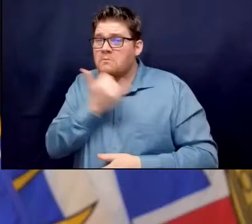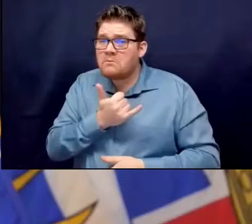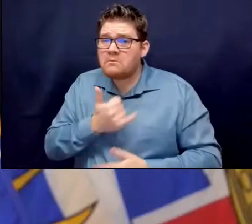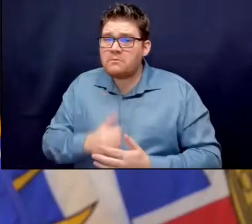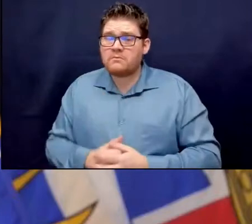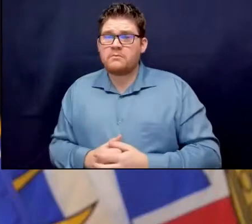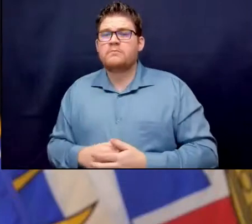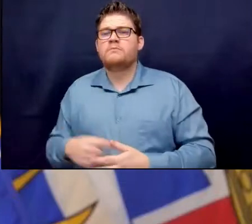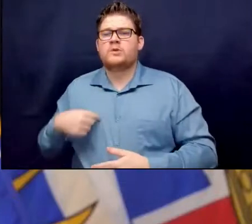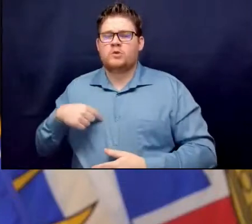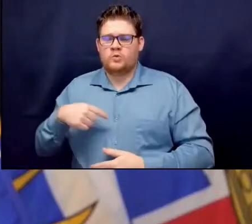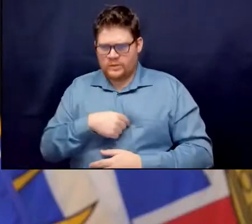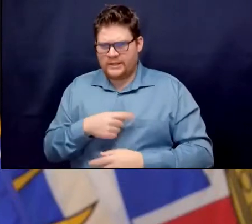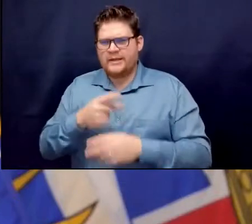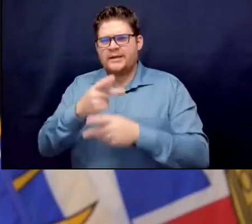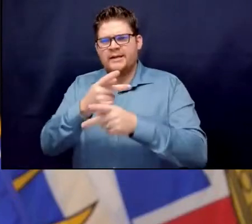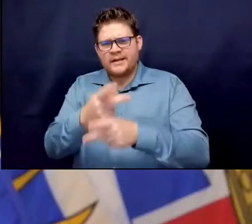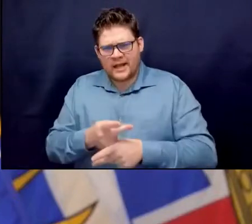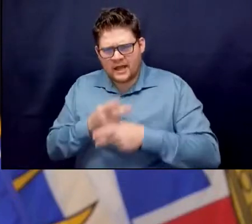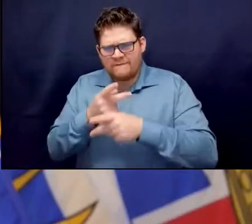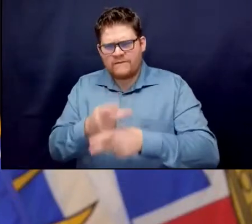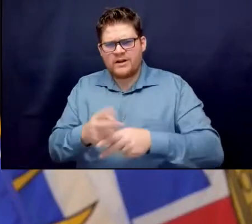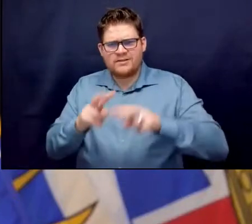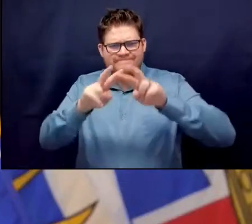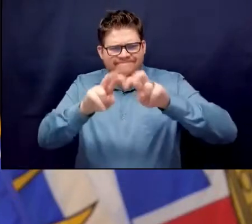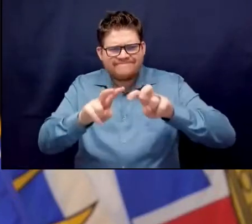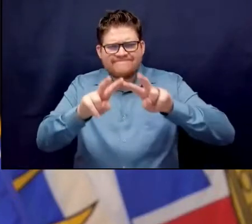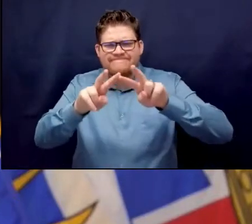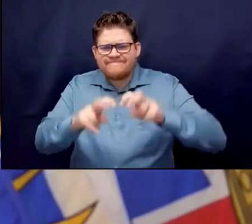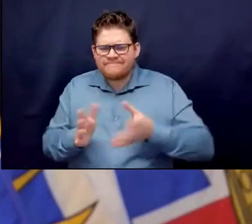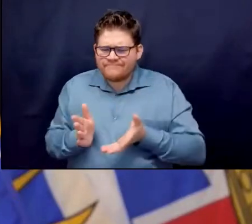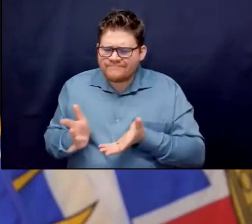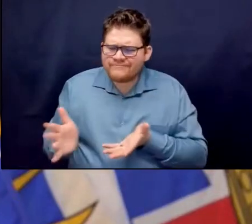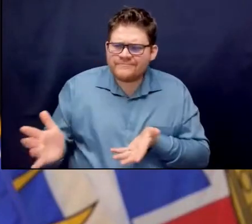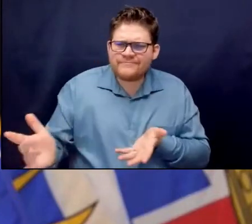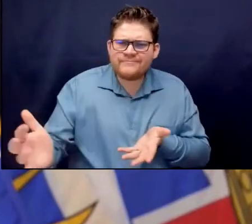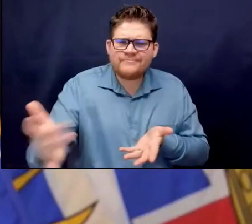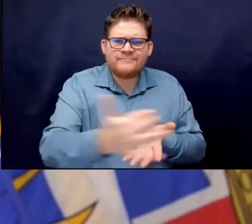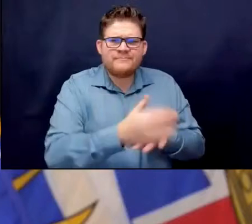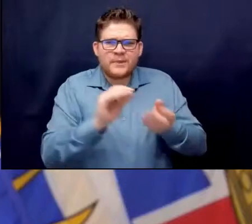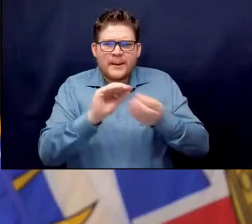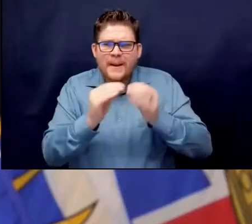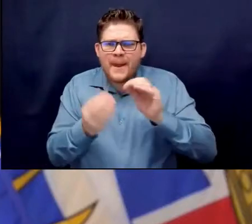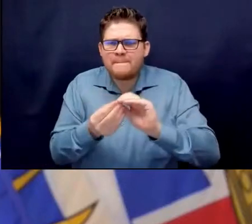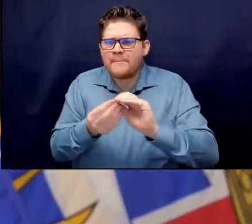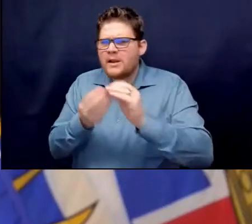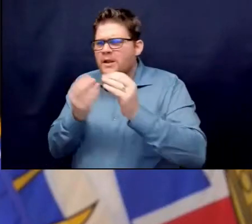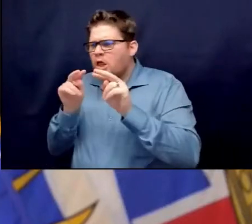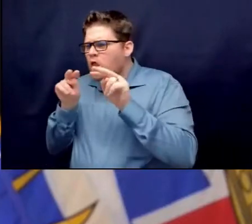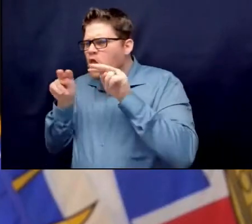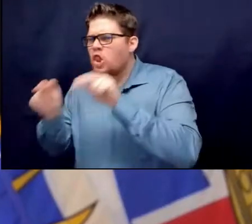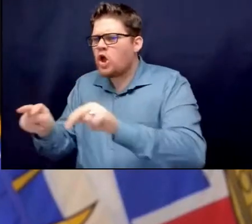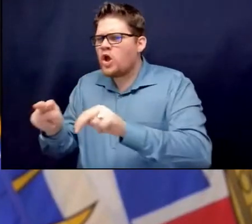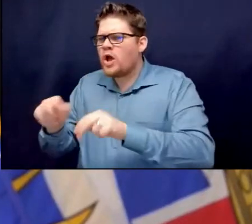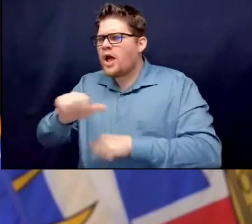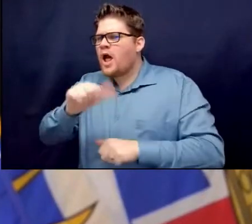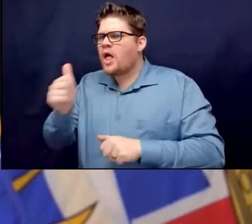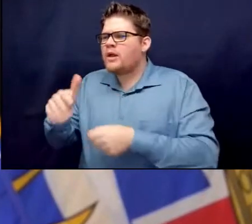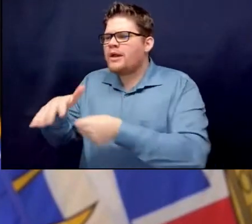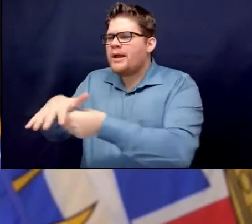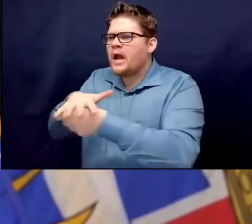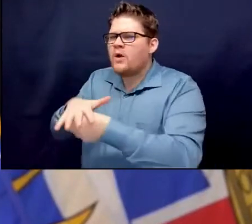look at the same picture with using several different methodologies. And what you'll see is we didn't present